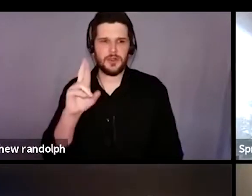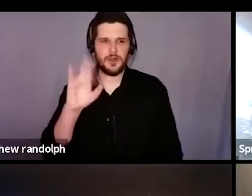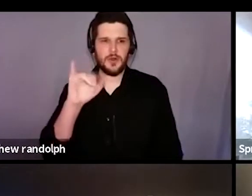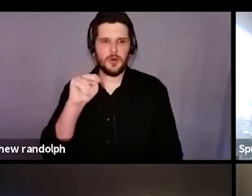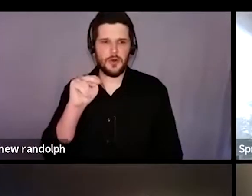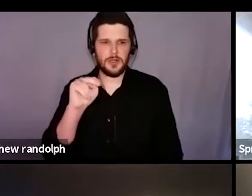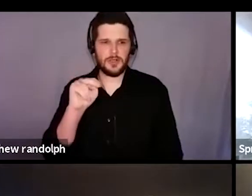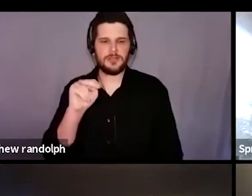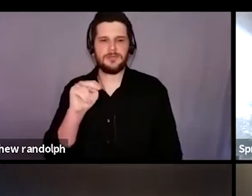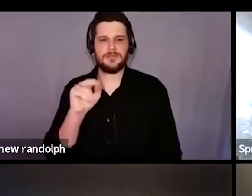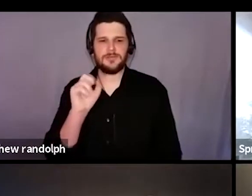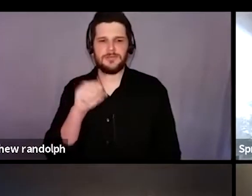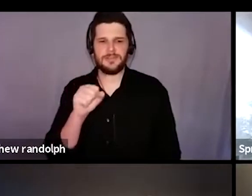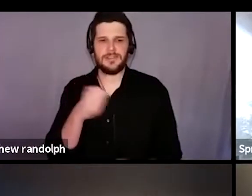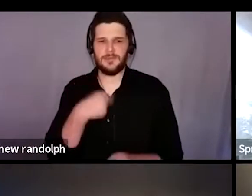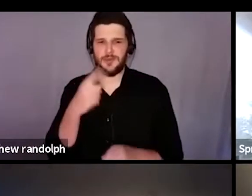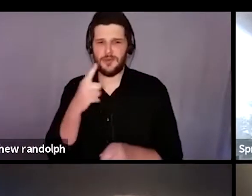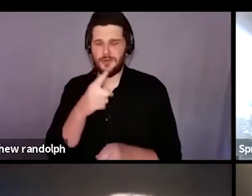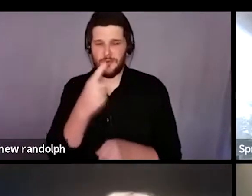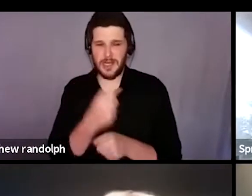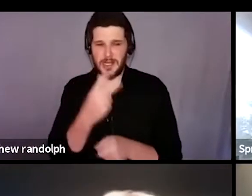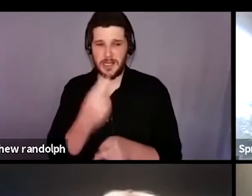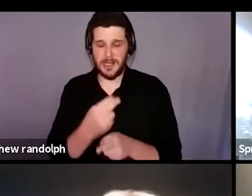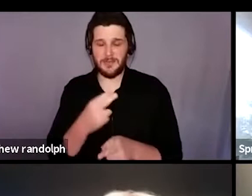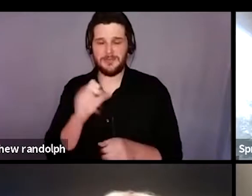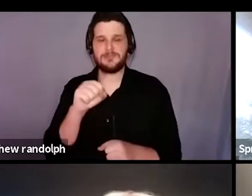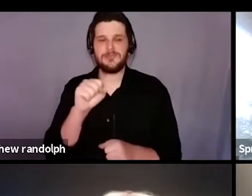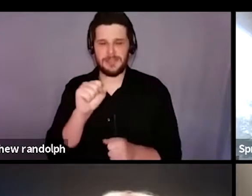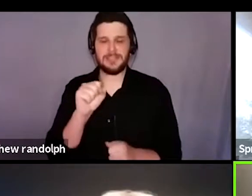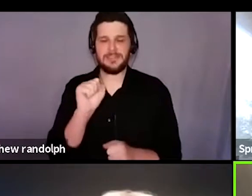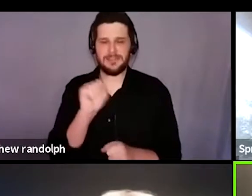are. Okay, Rarely cool. do people do that, but yes, you are. Thank you.